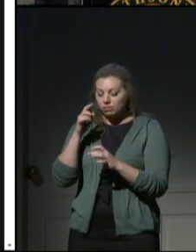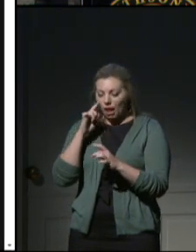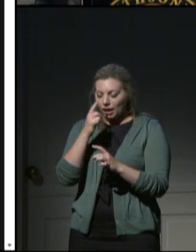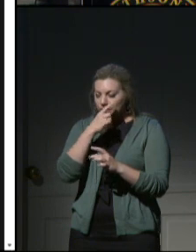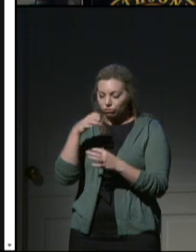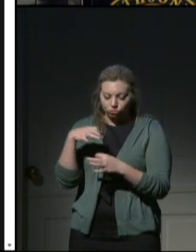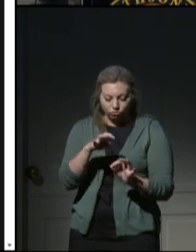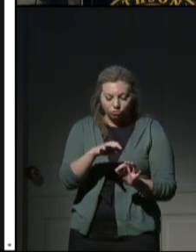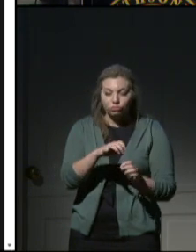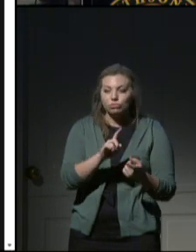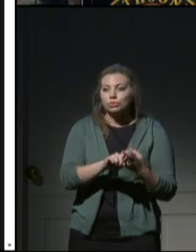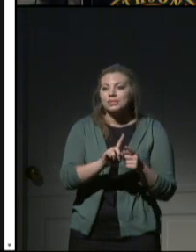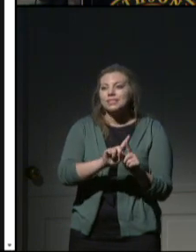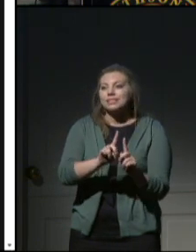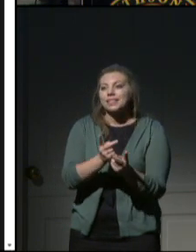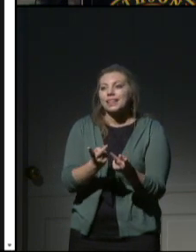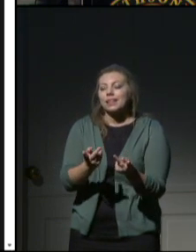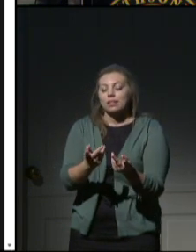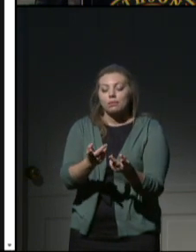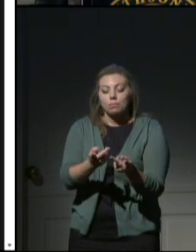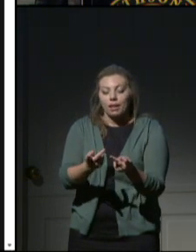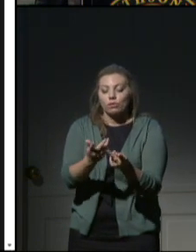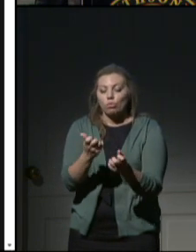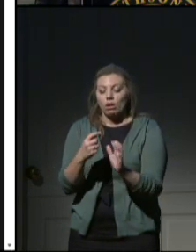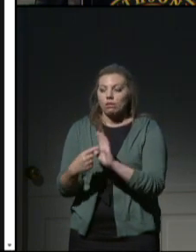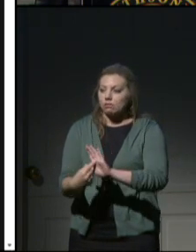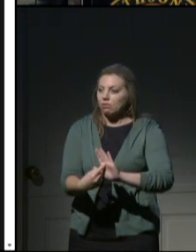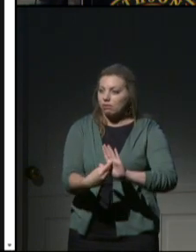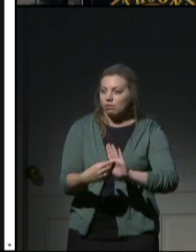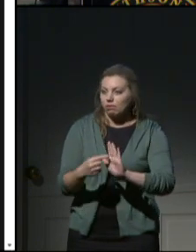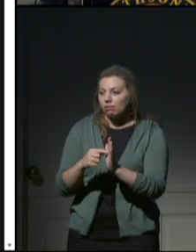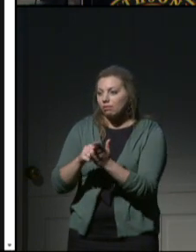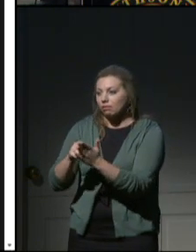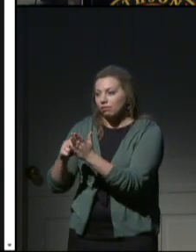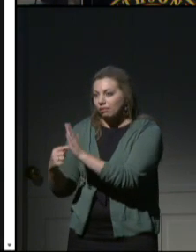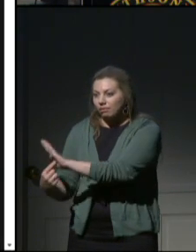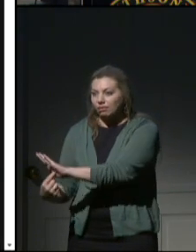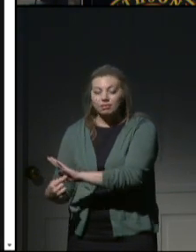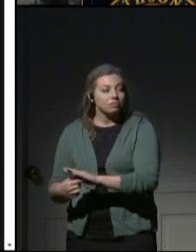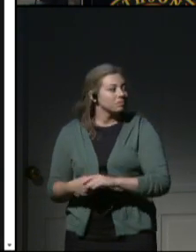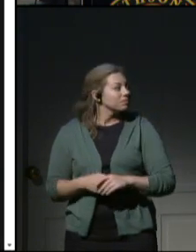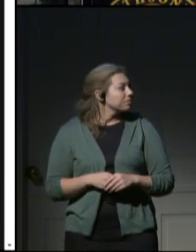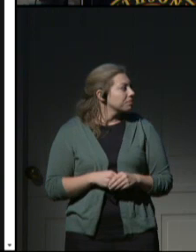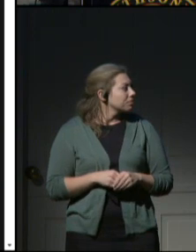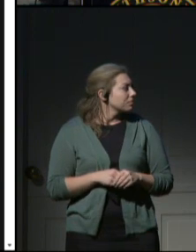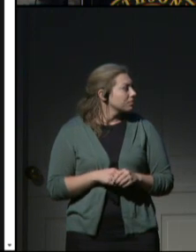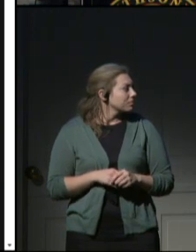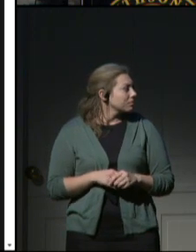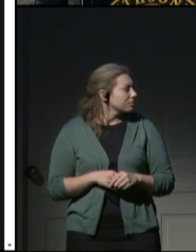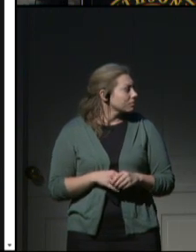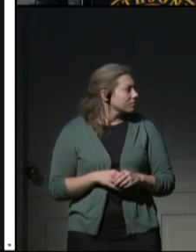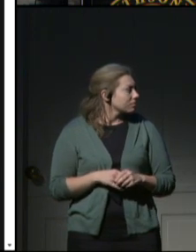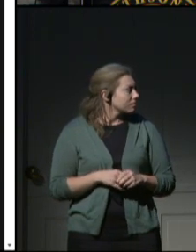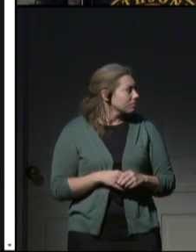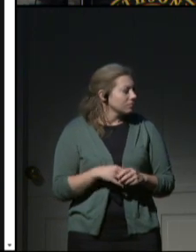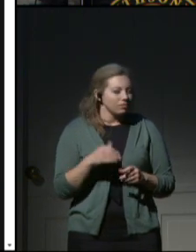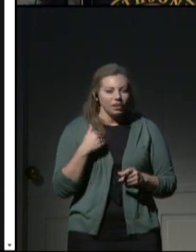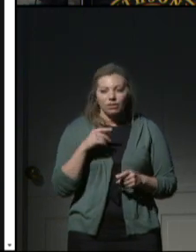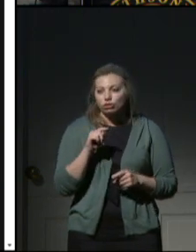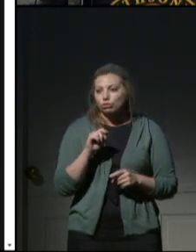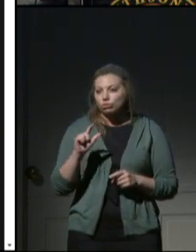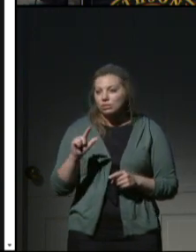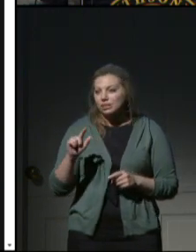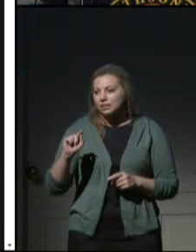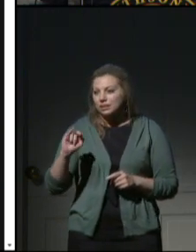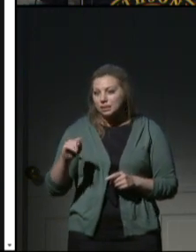the things that we wanted to show them. And at some point, if you scroll, they were tool tips, so that if